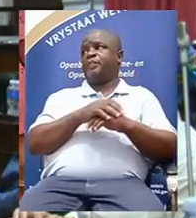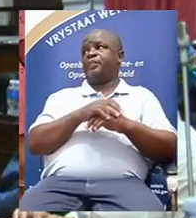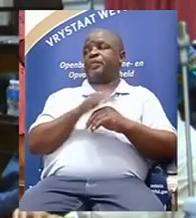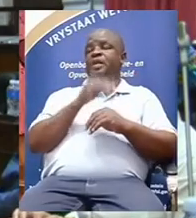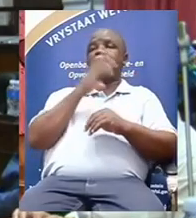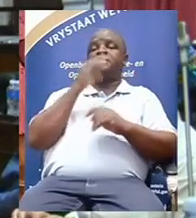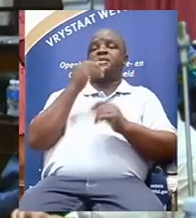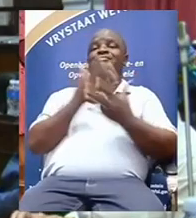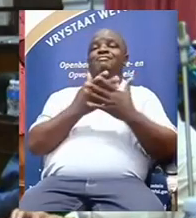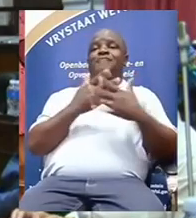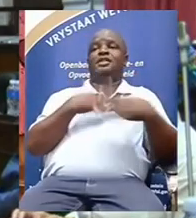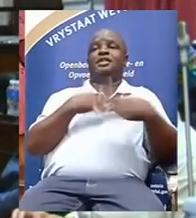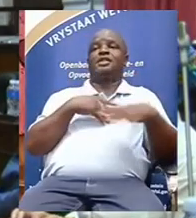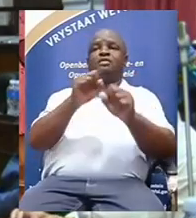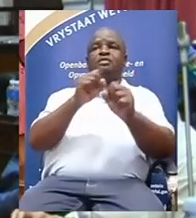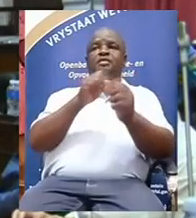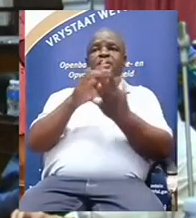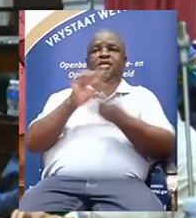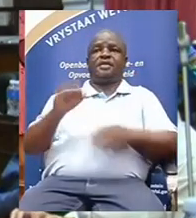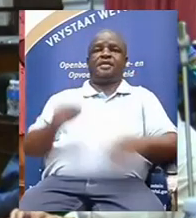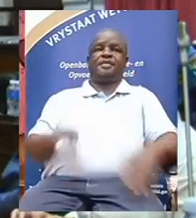shall now take the chair.